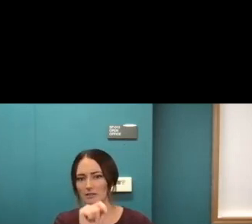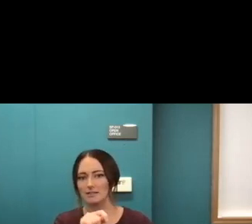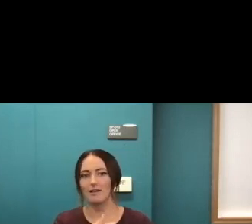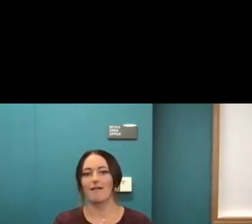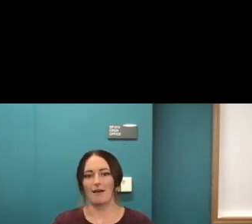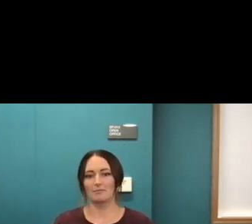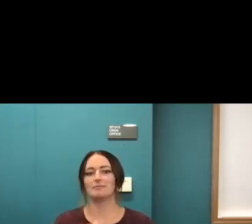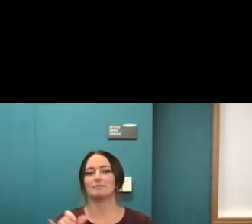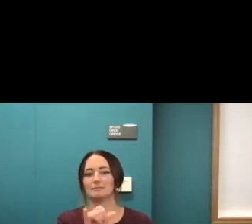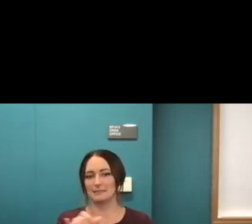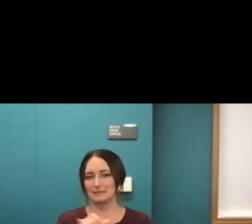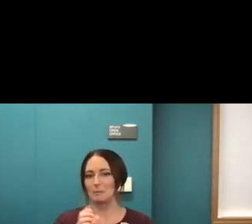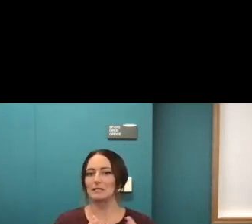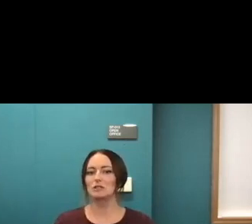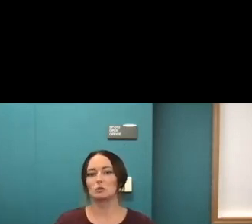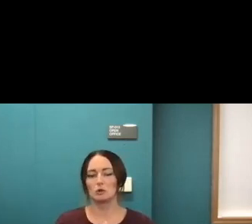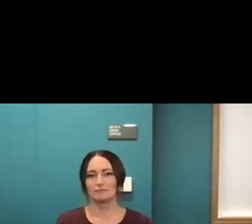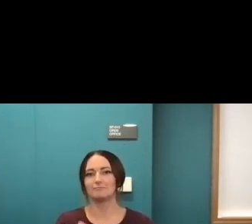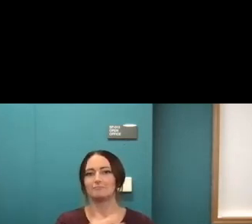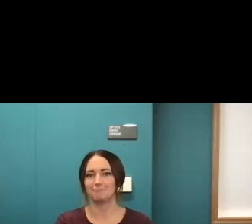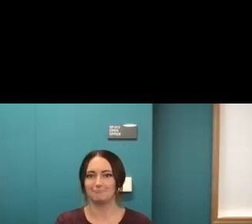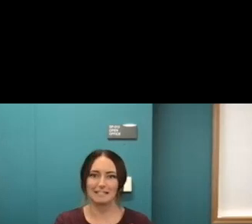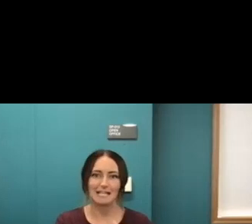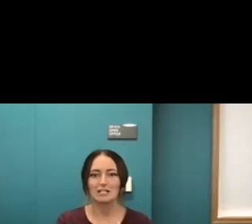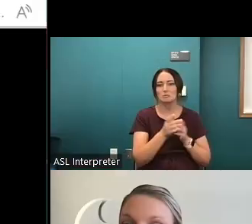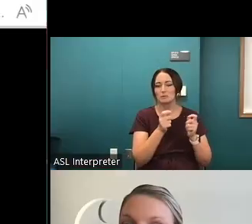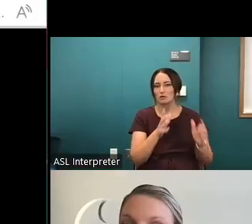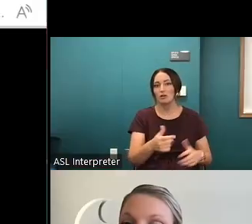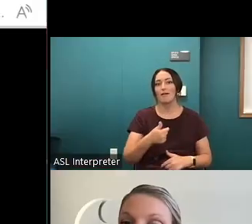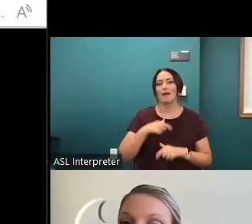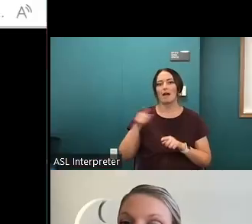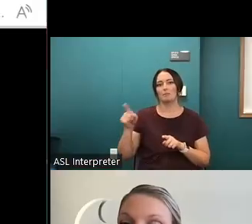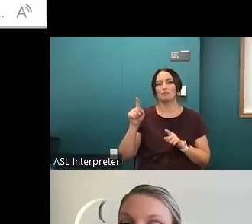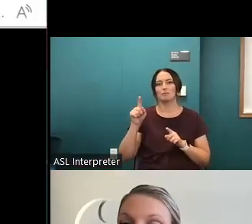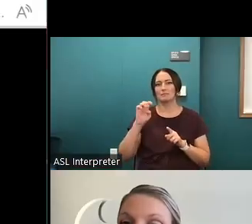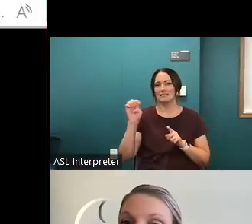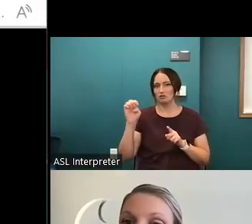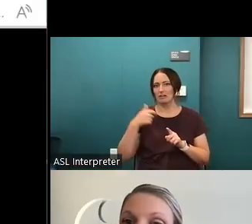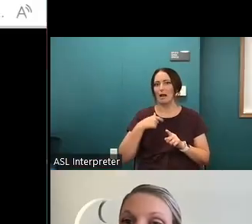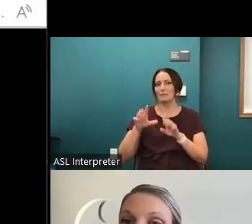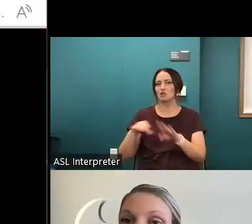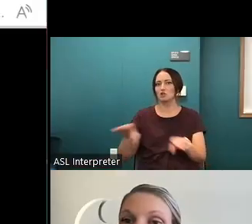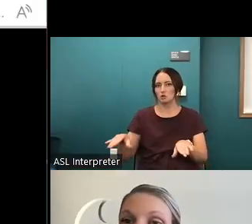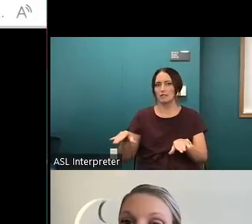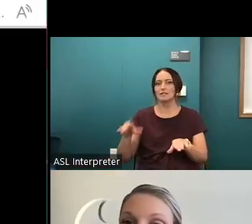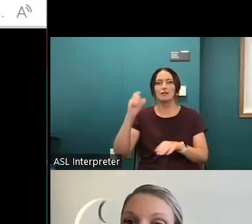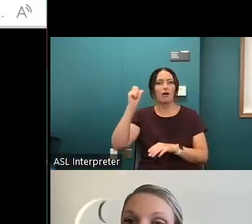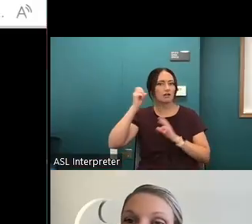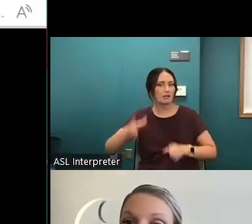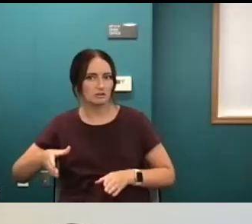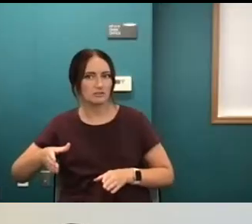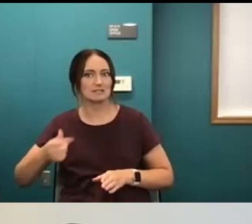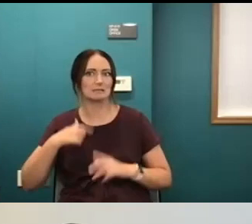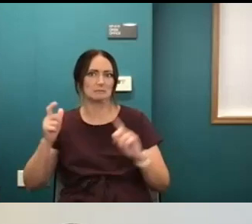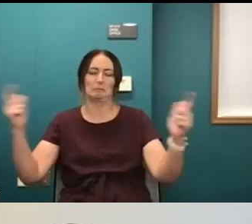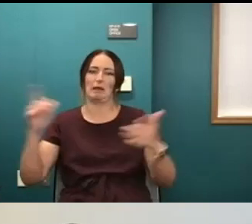am in the Northwest region. I am a pediatric audiologist. So I was in clinic at a pretty large academic medical